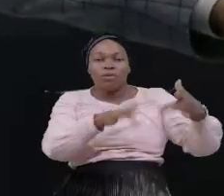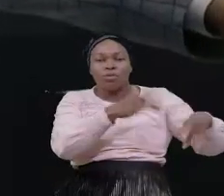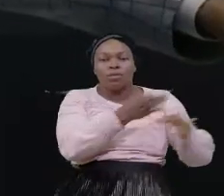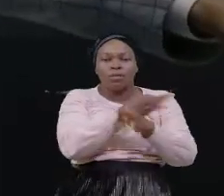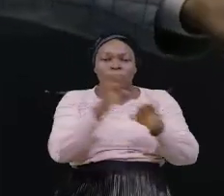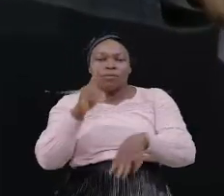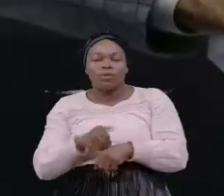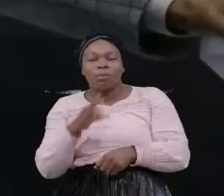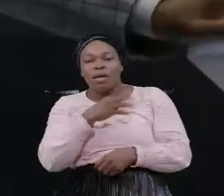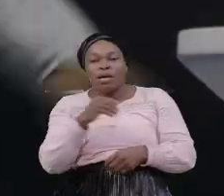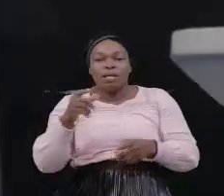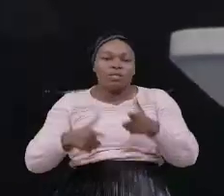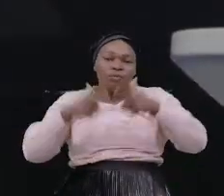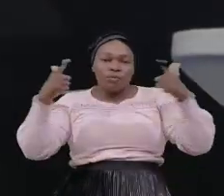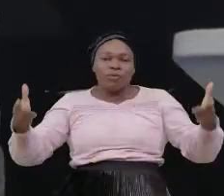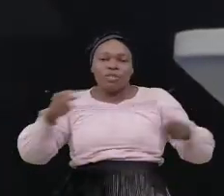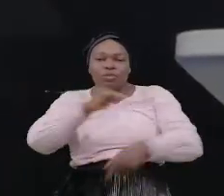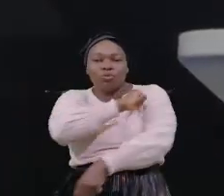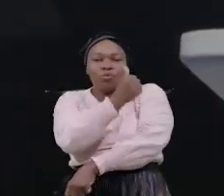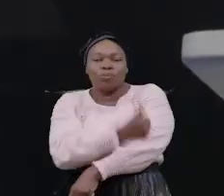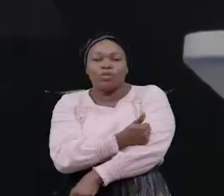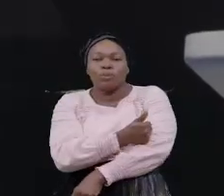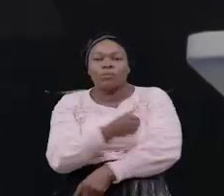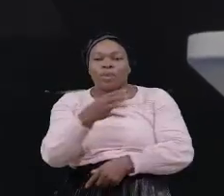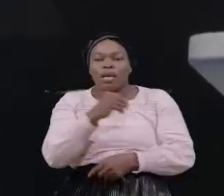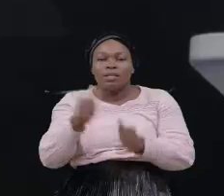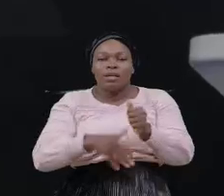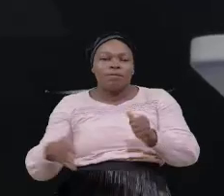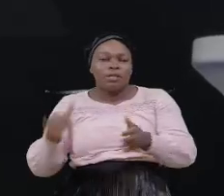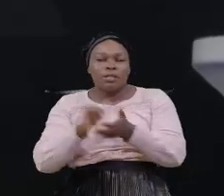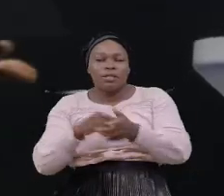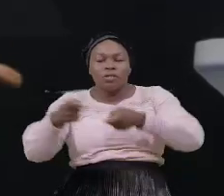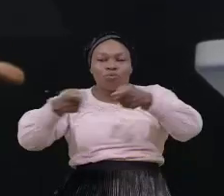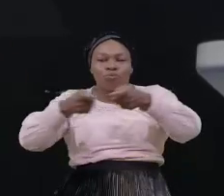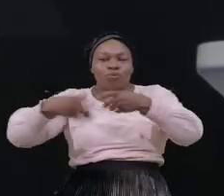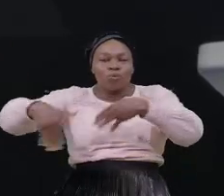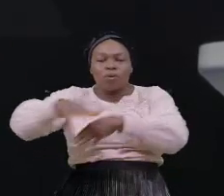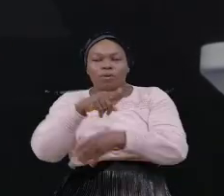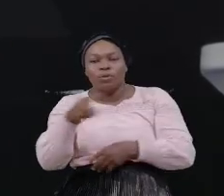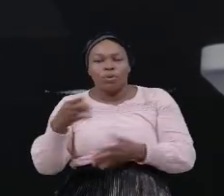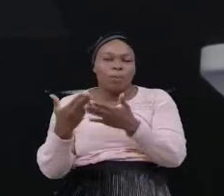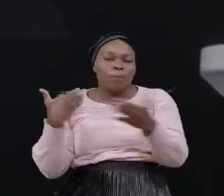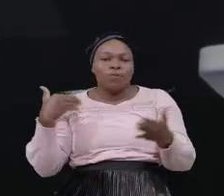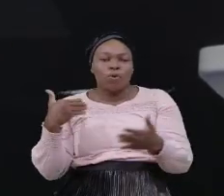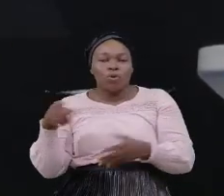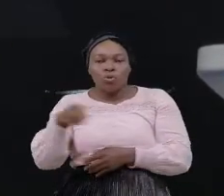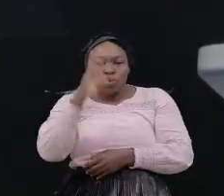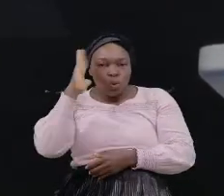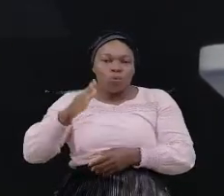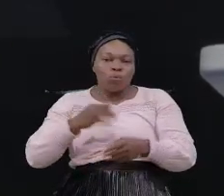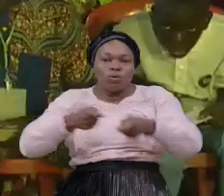great dominion. Everything that ruled over you before, you're going to rule over